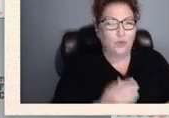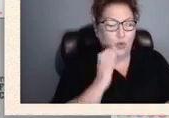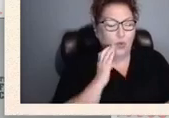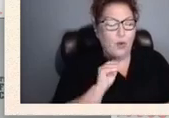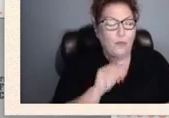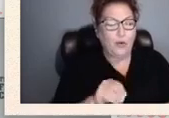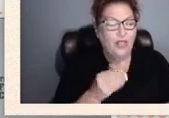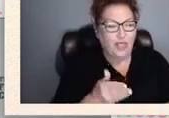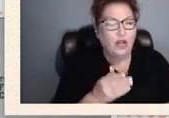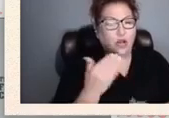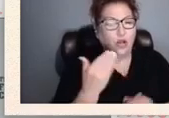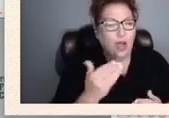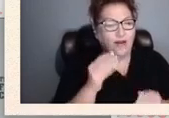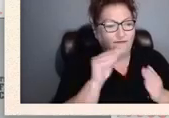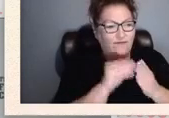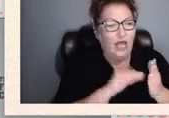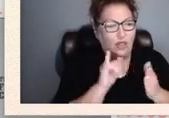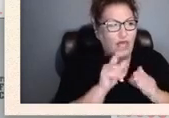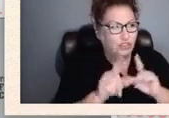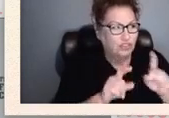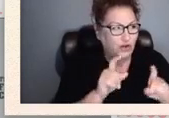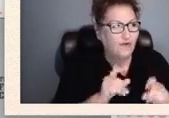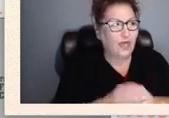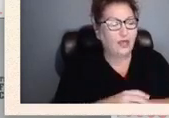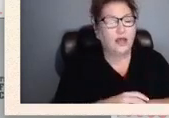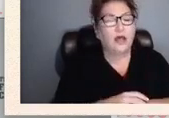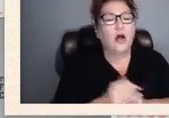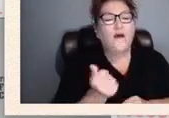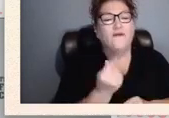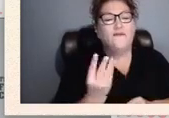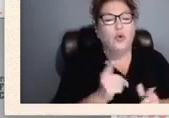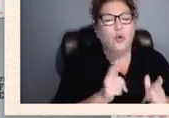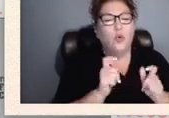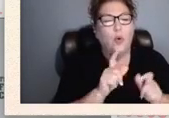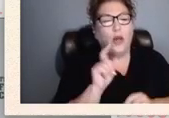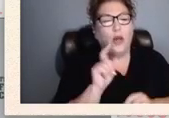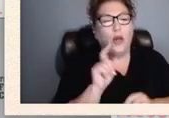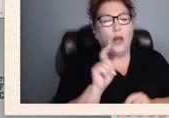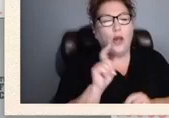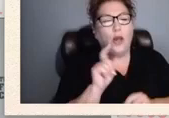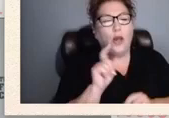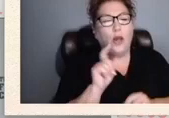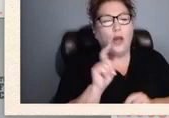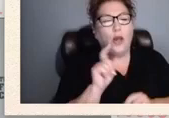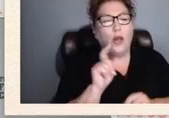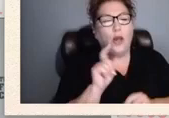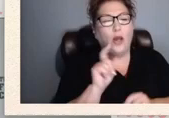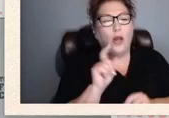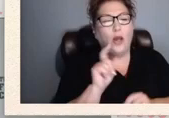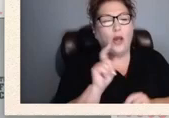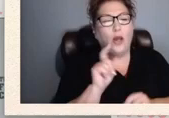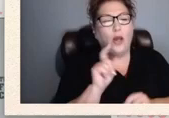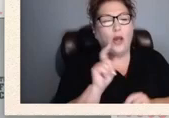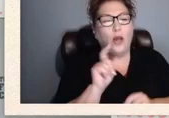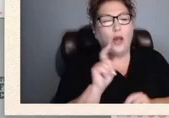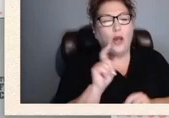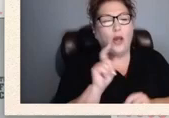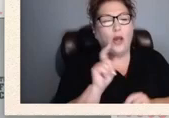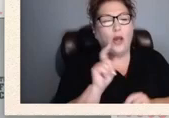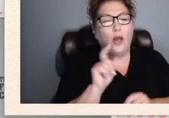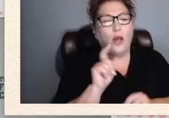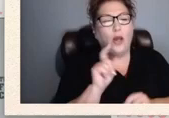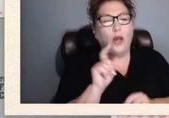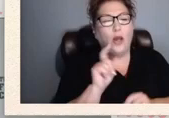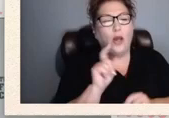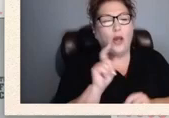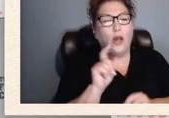fill out that survey. Few quick questions. Someone asked, what would happen if an adult child